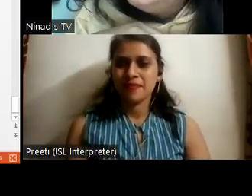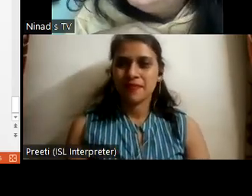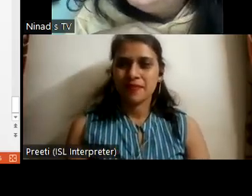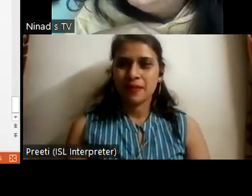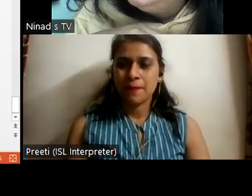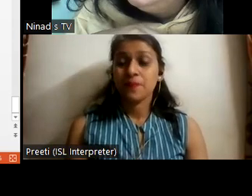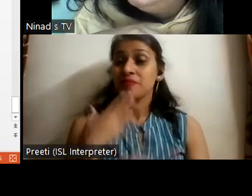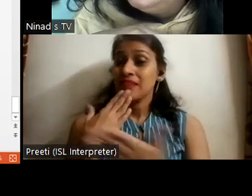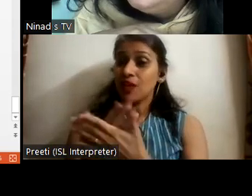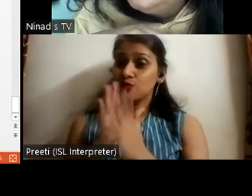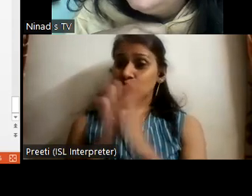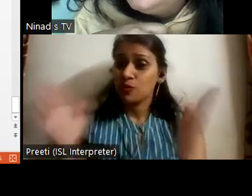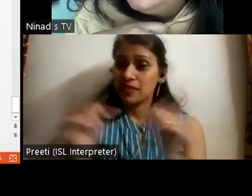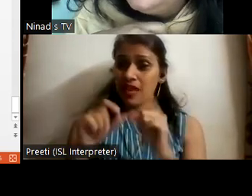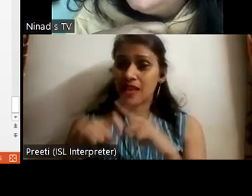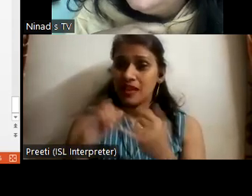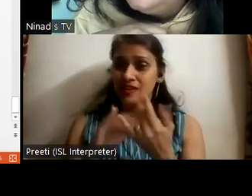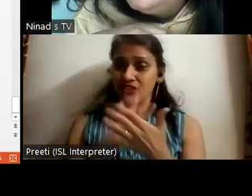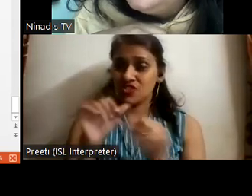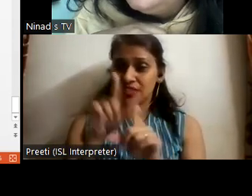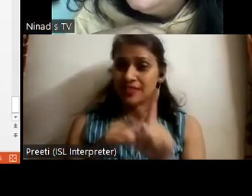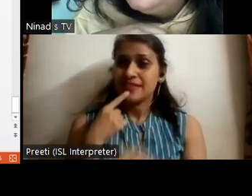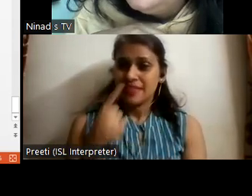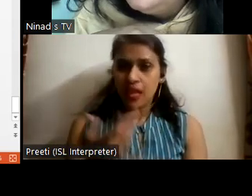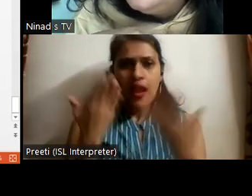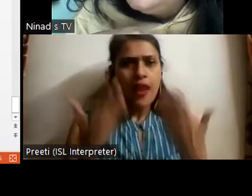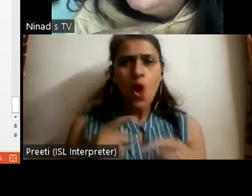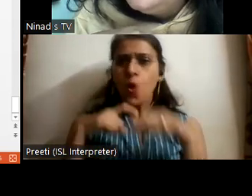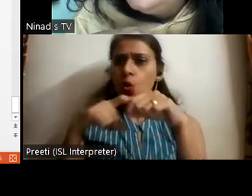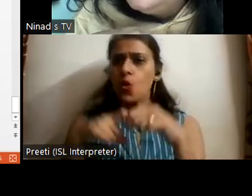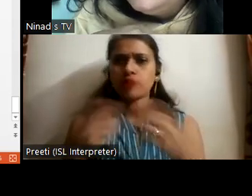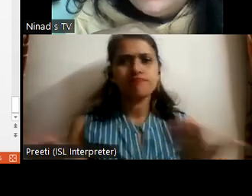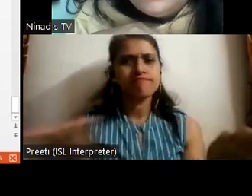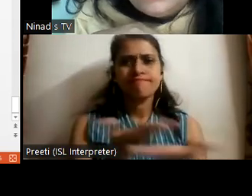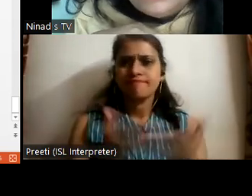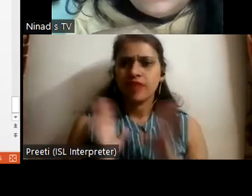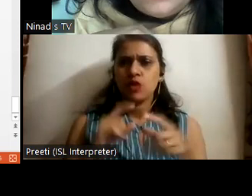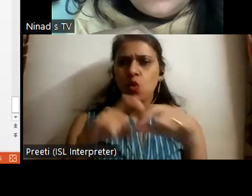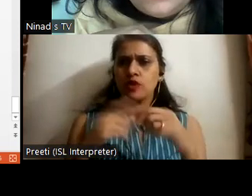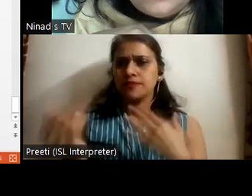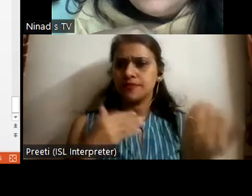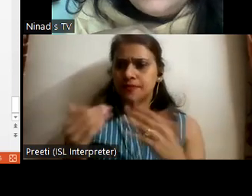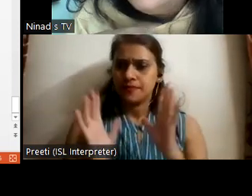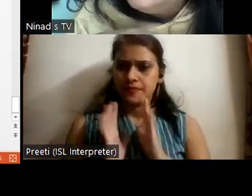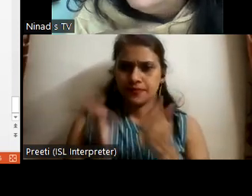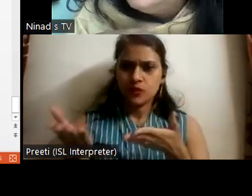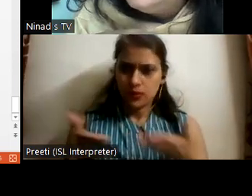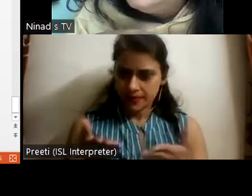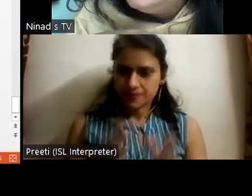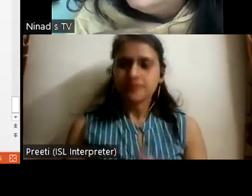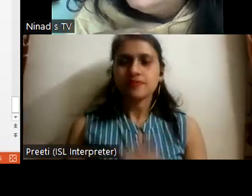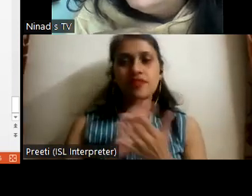Thank you so much, ma'am. I think if there are any questions, we can quickly take a couple of questions and then we can wind up the